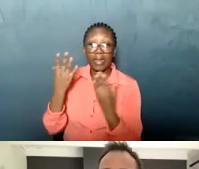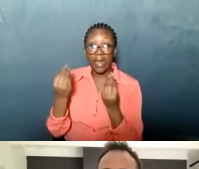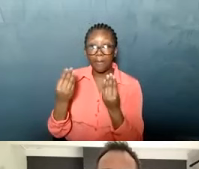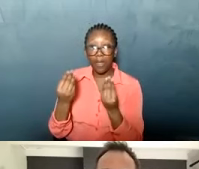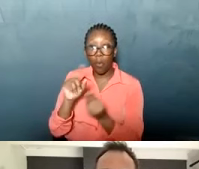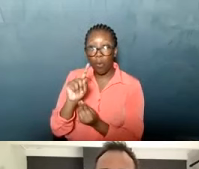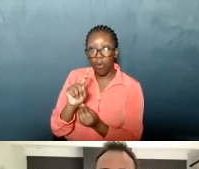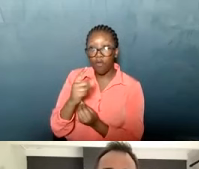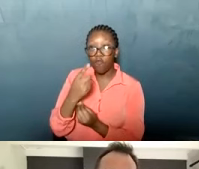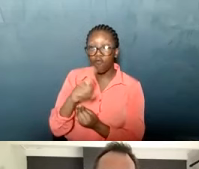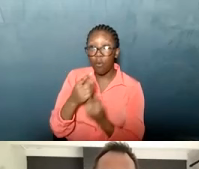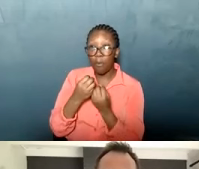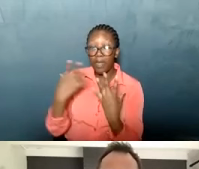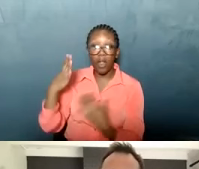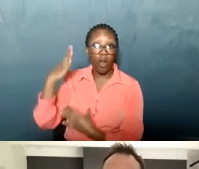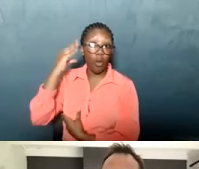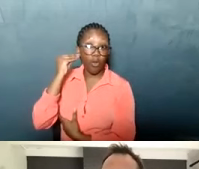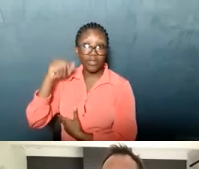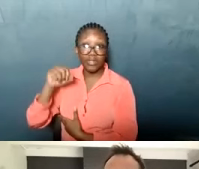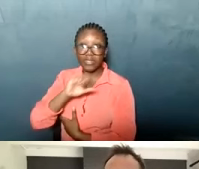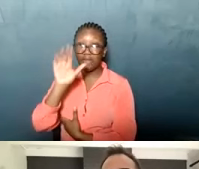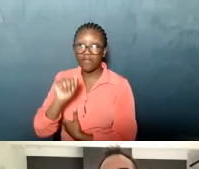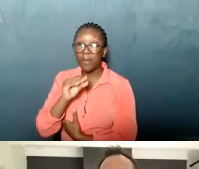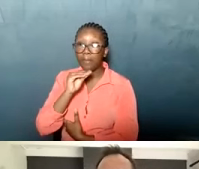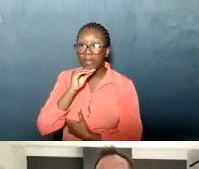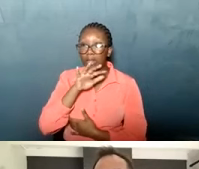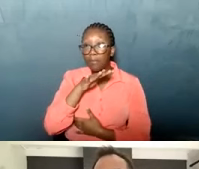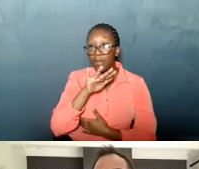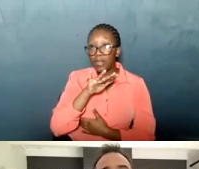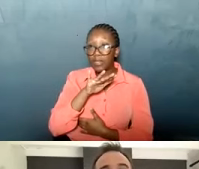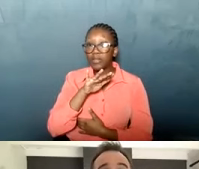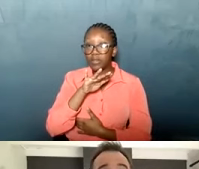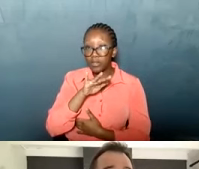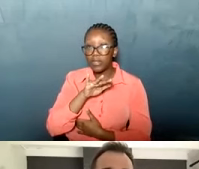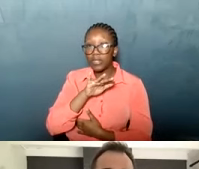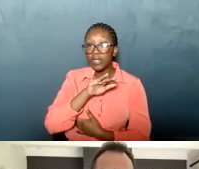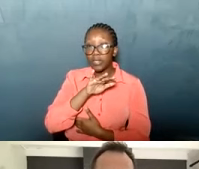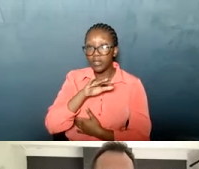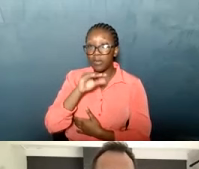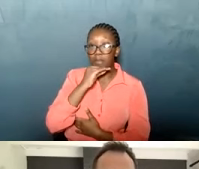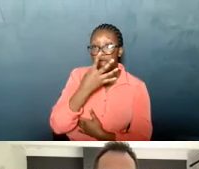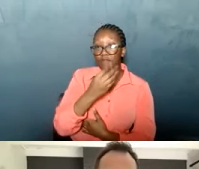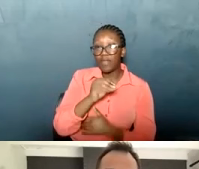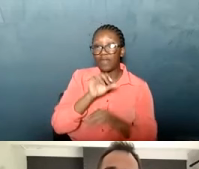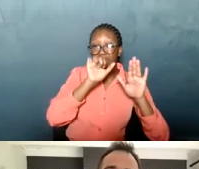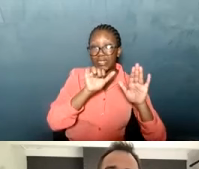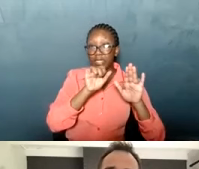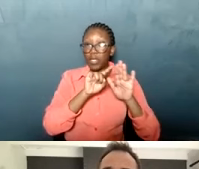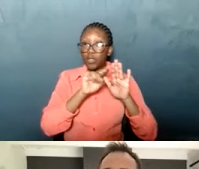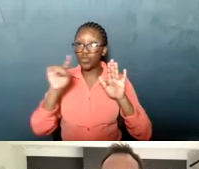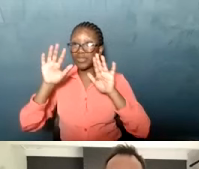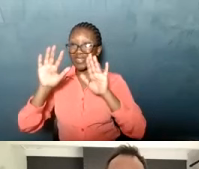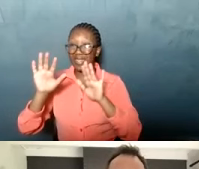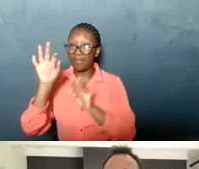for hearing loss in South Africa is only between 6 to 10% of people with hearing loss. This means that